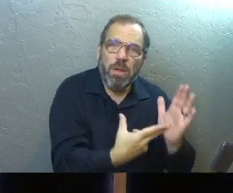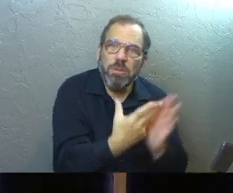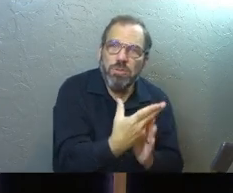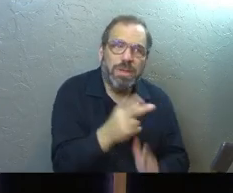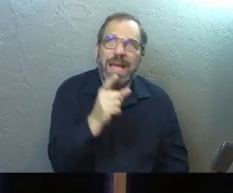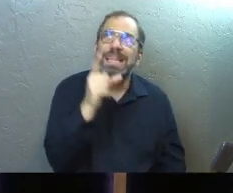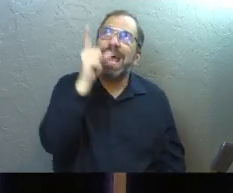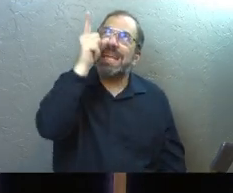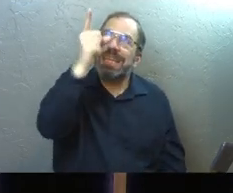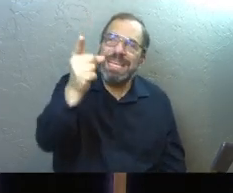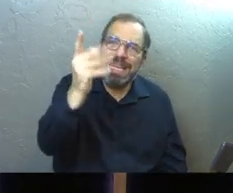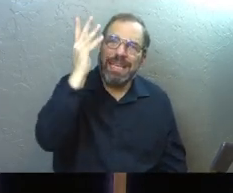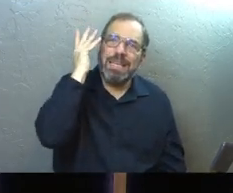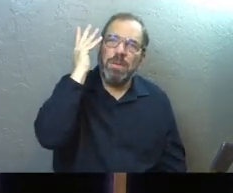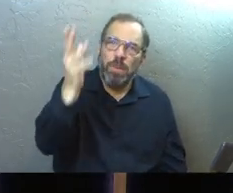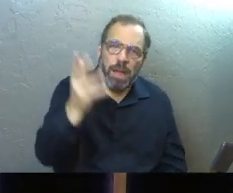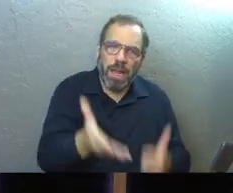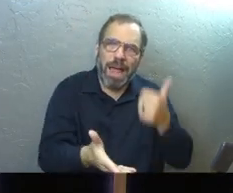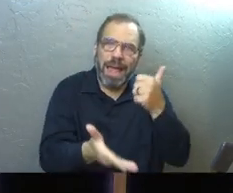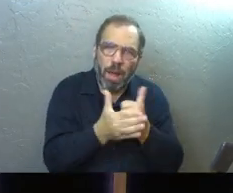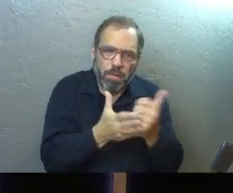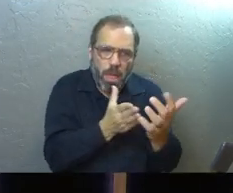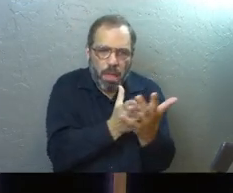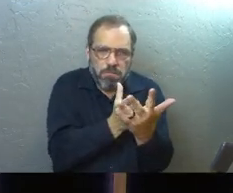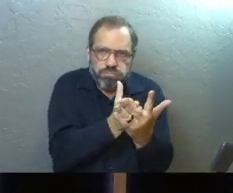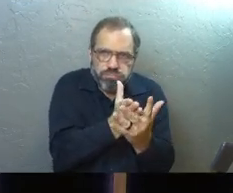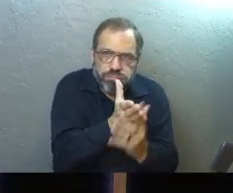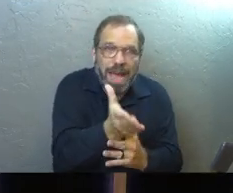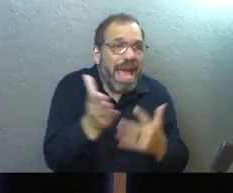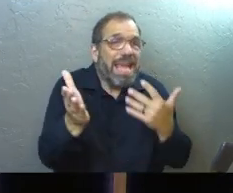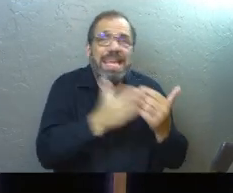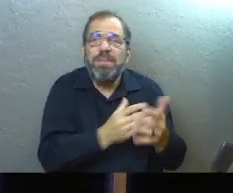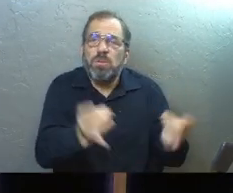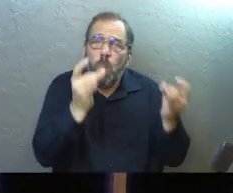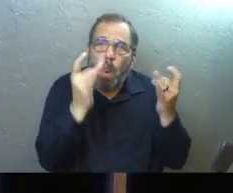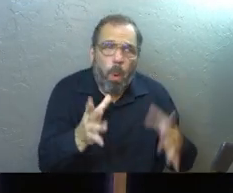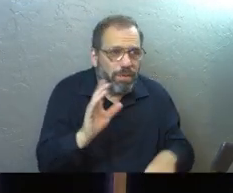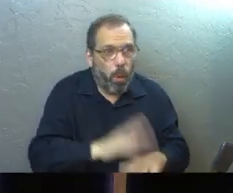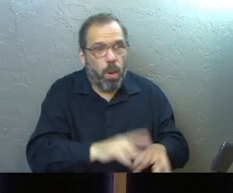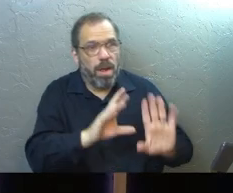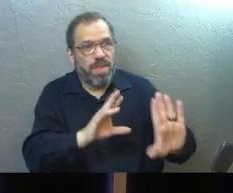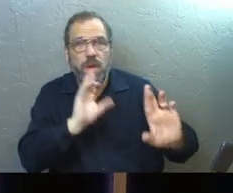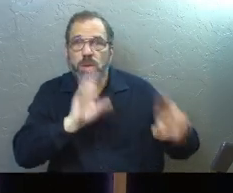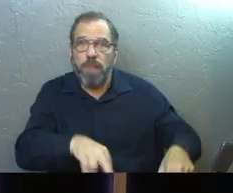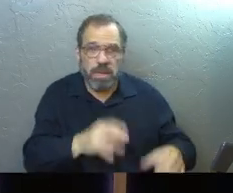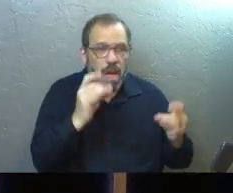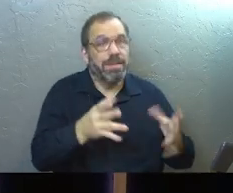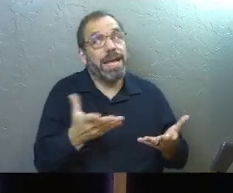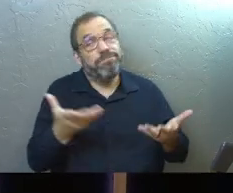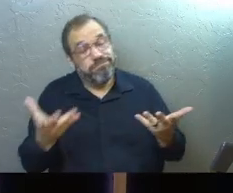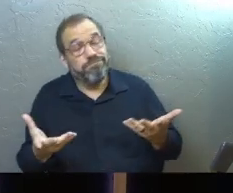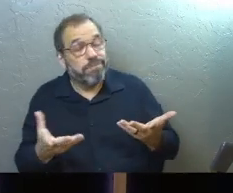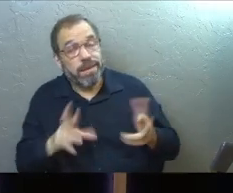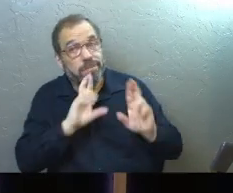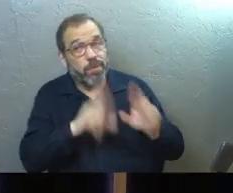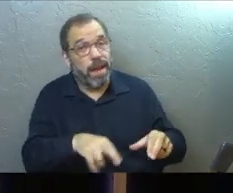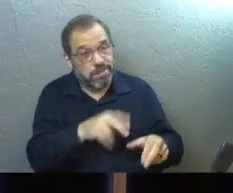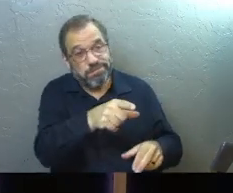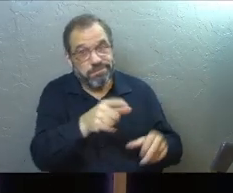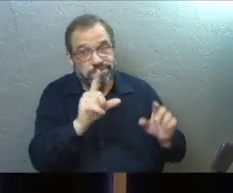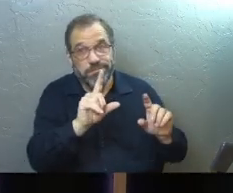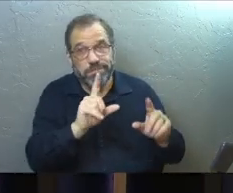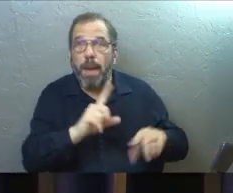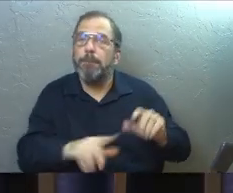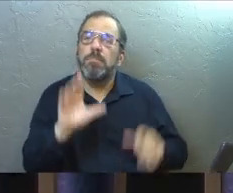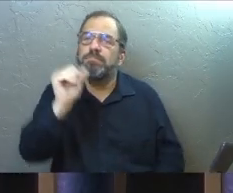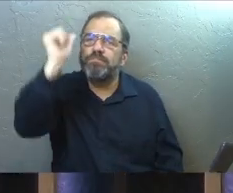truth that he's going to get you through. Even if it's awful, even if the reaction is awful, which it might be. But